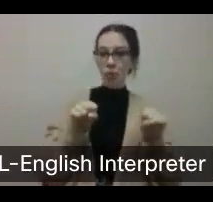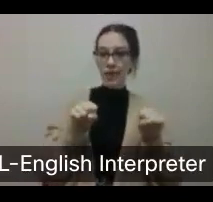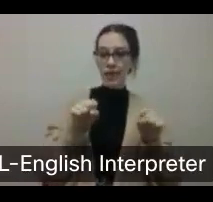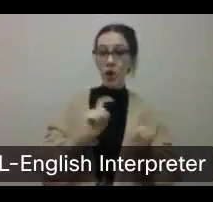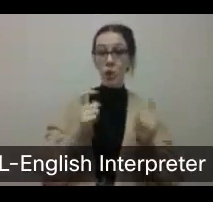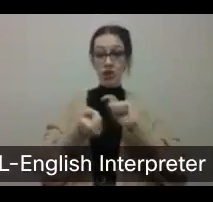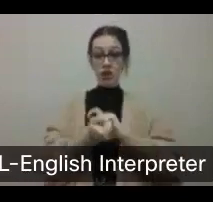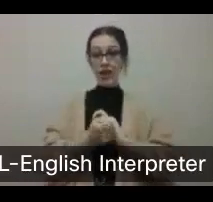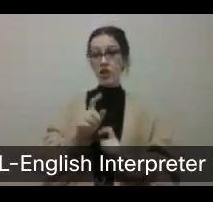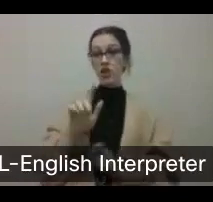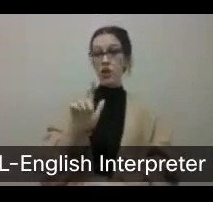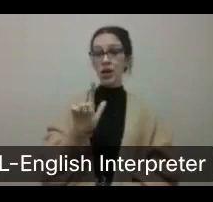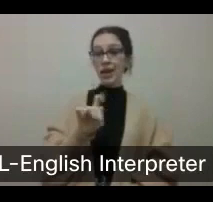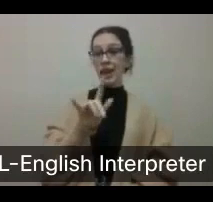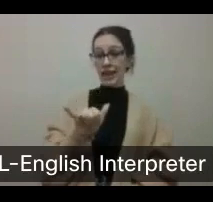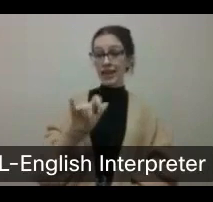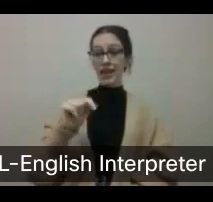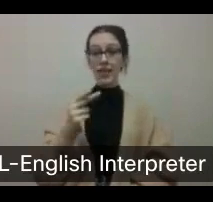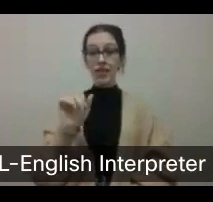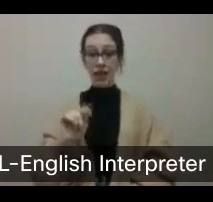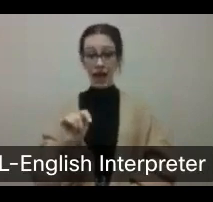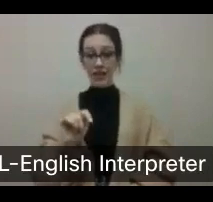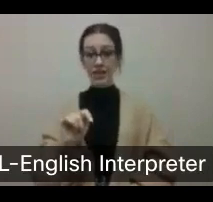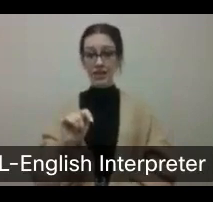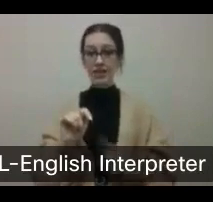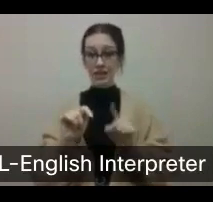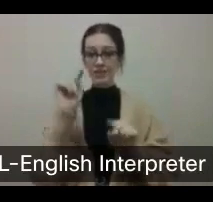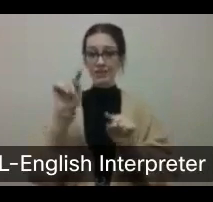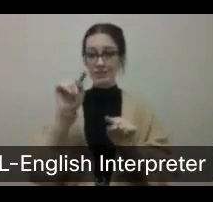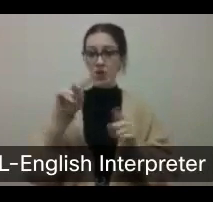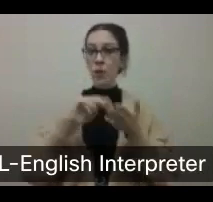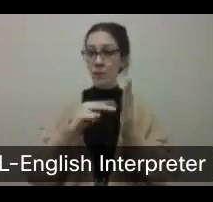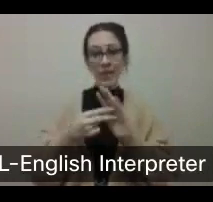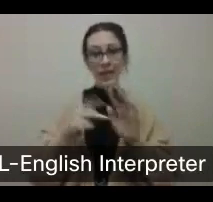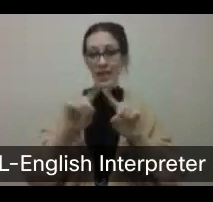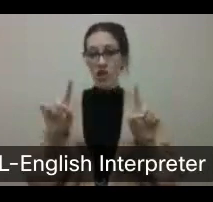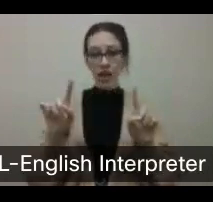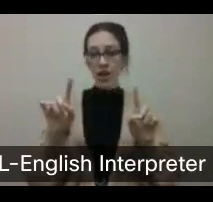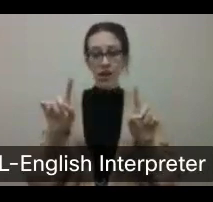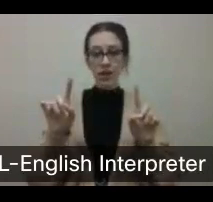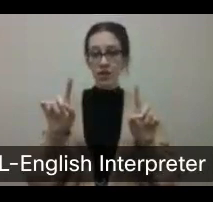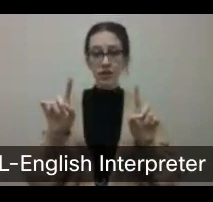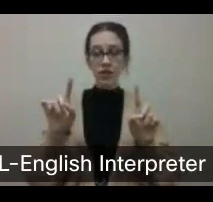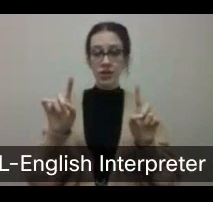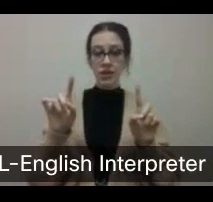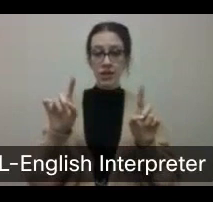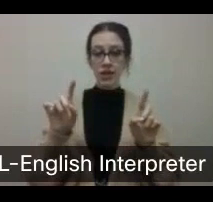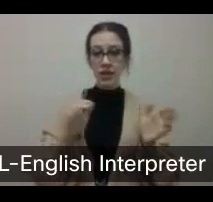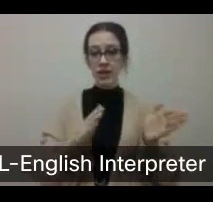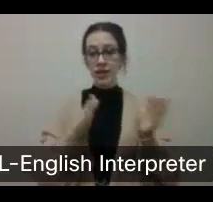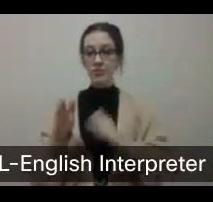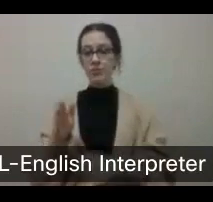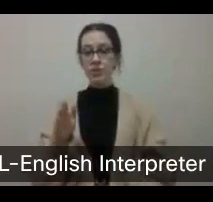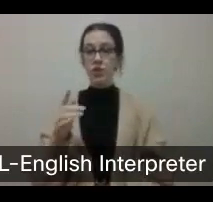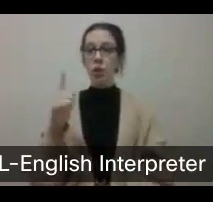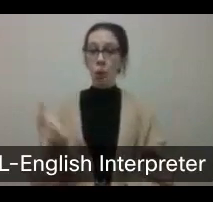is actually a little bit different. We use those differently. So again, the meaning of the original text has been changed. Only about the original